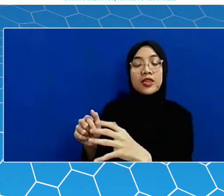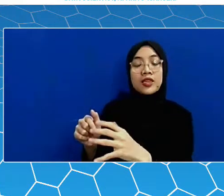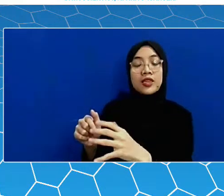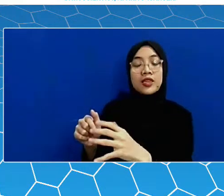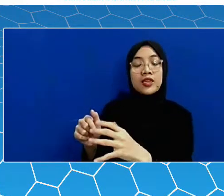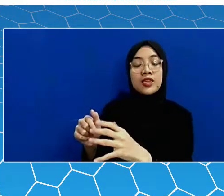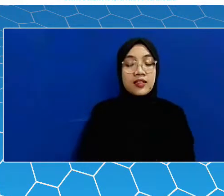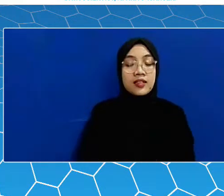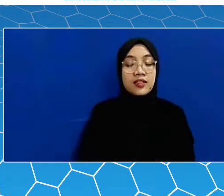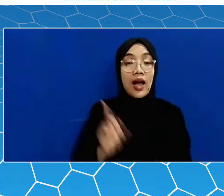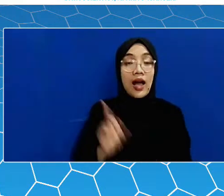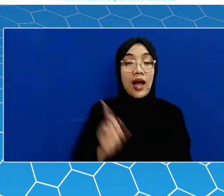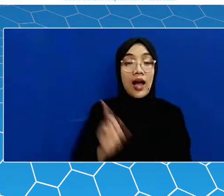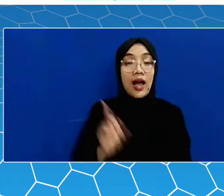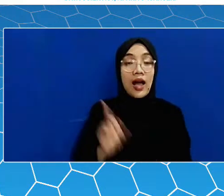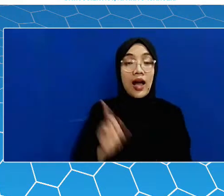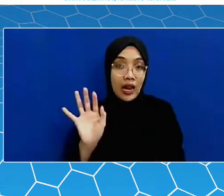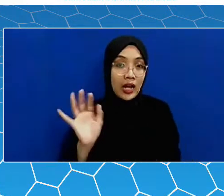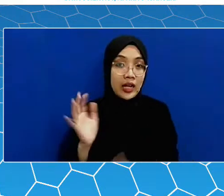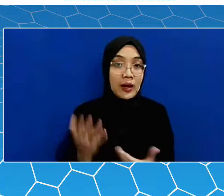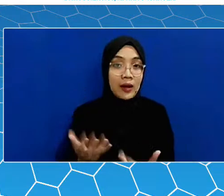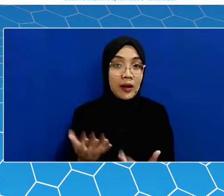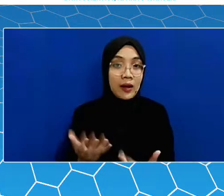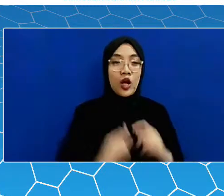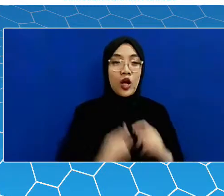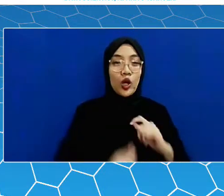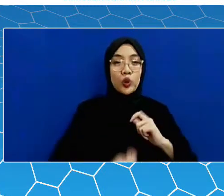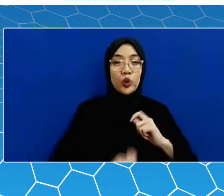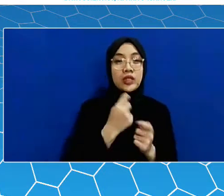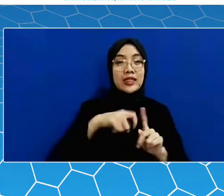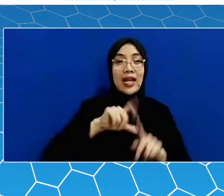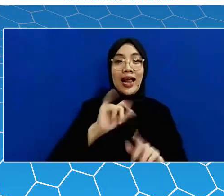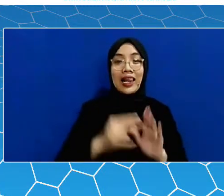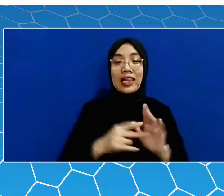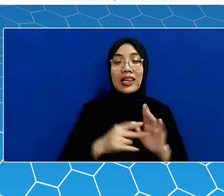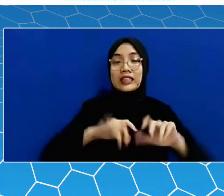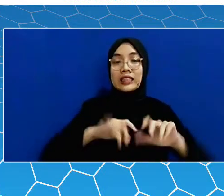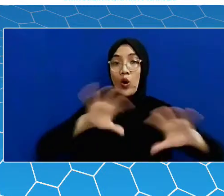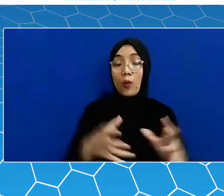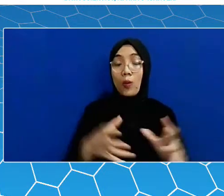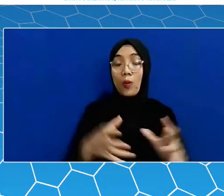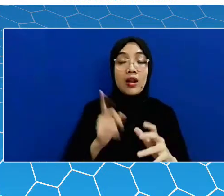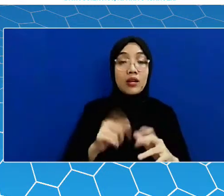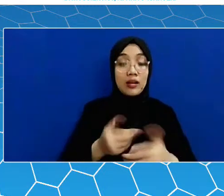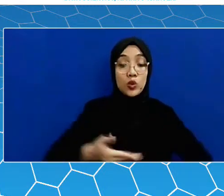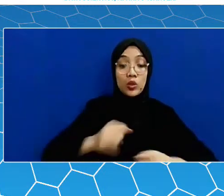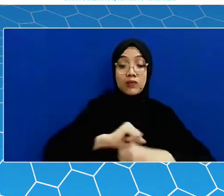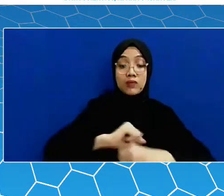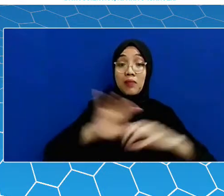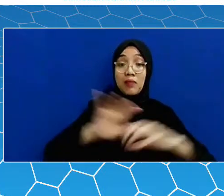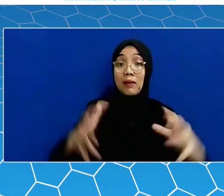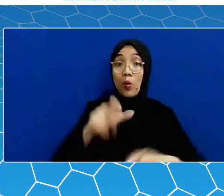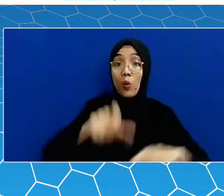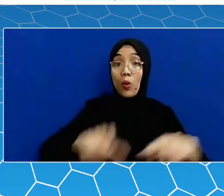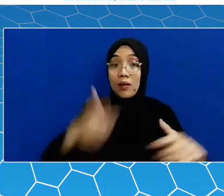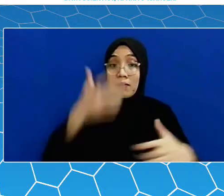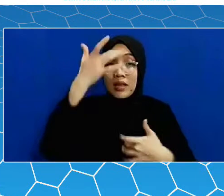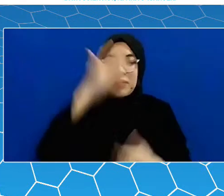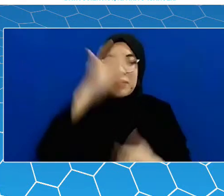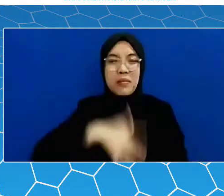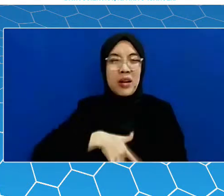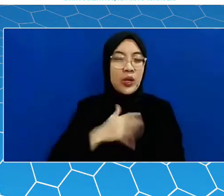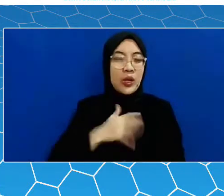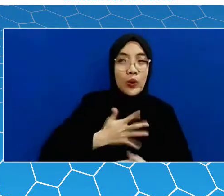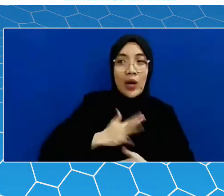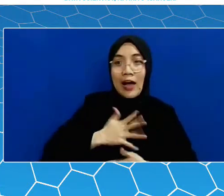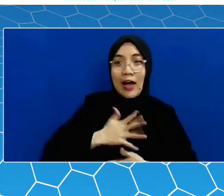globally. So the pandemic left many patients feeling anxious with little control over if,